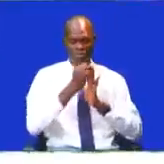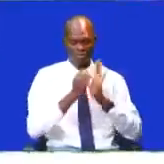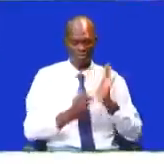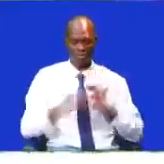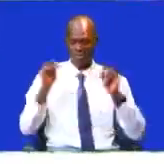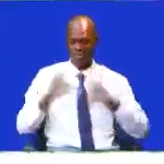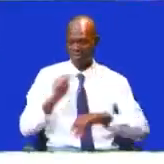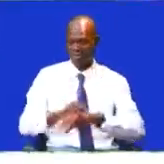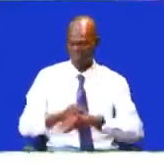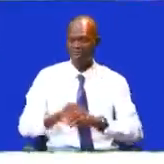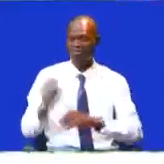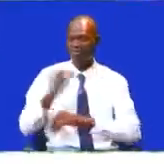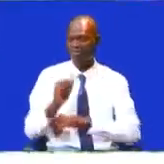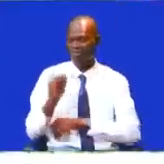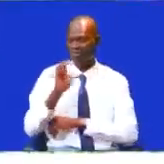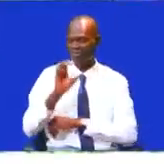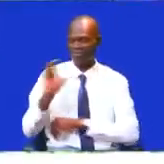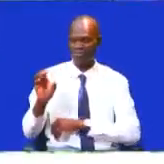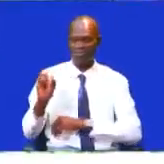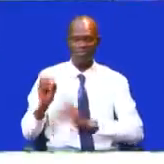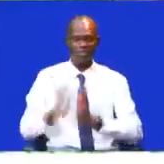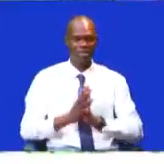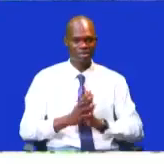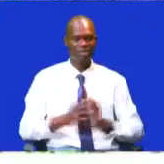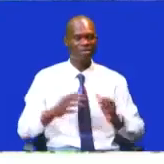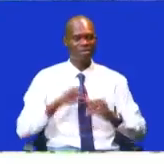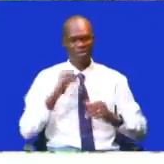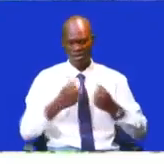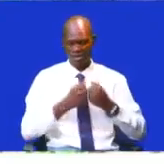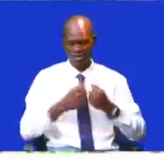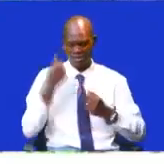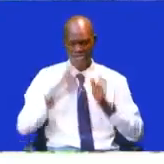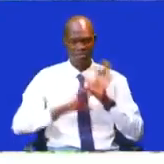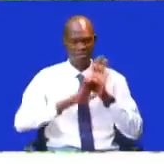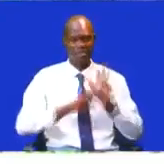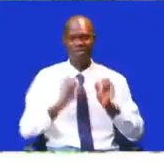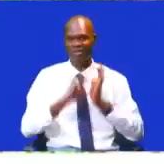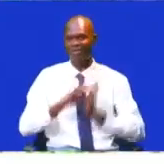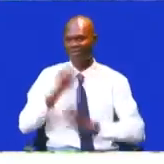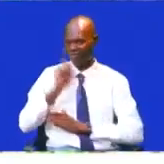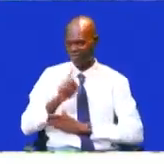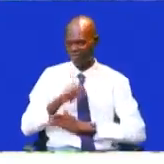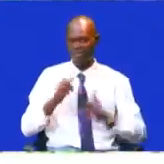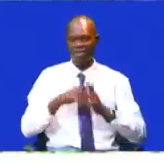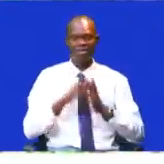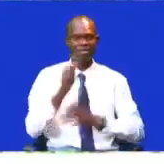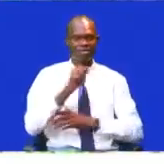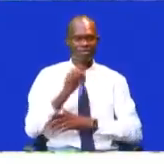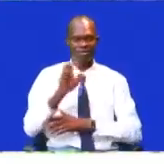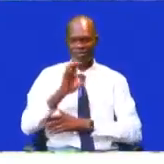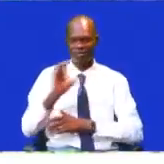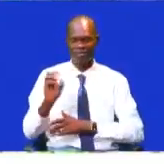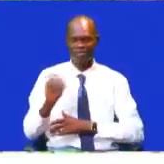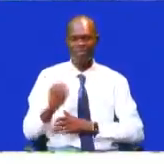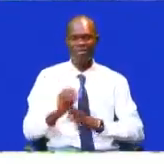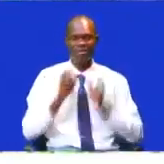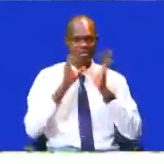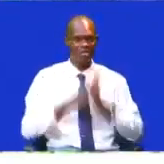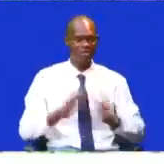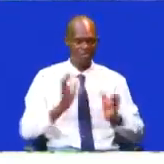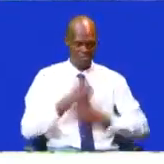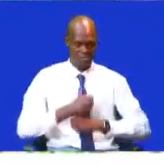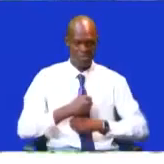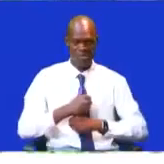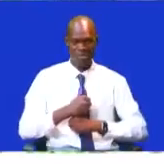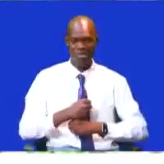mage SACCOS miyudo can help us at some of these challenges. For example, kaka pur mar gwen. SACCOS gi kuno loso a very good, very SACCOS